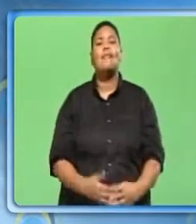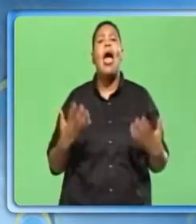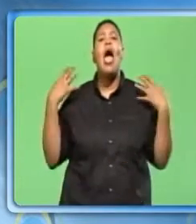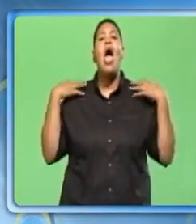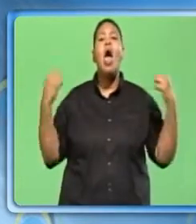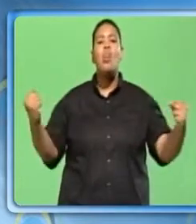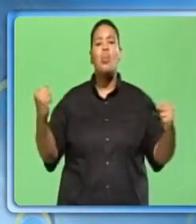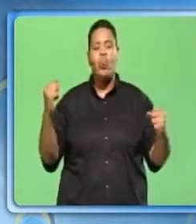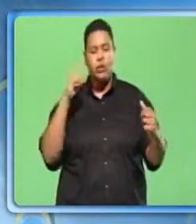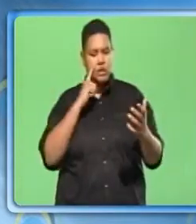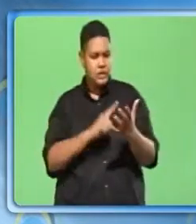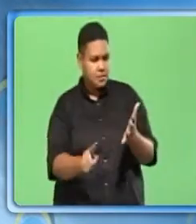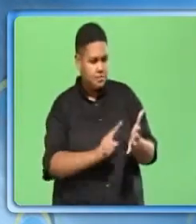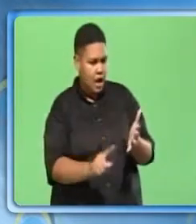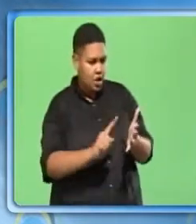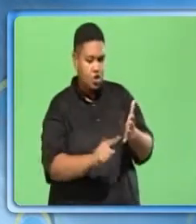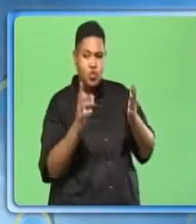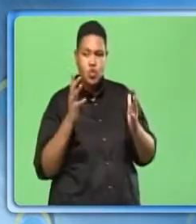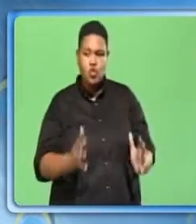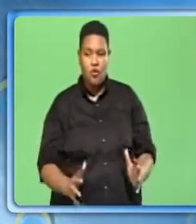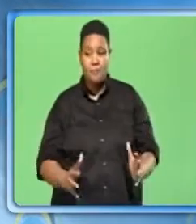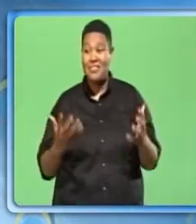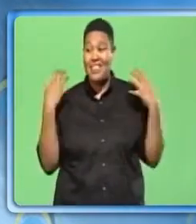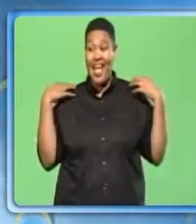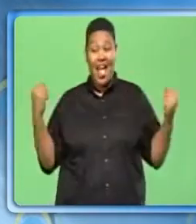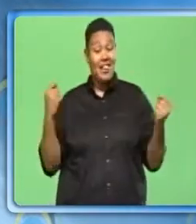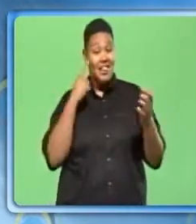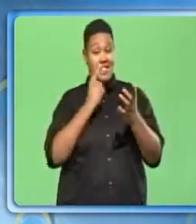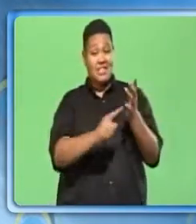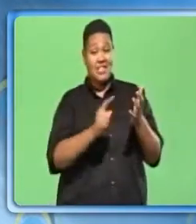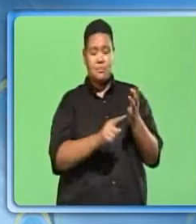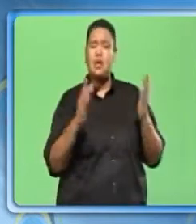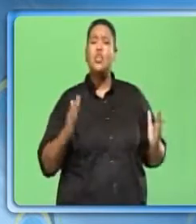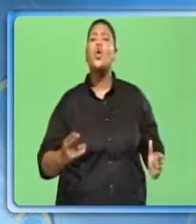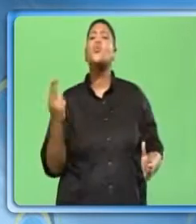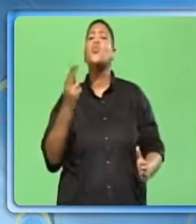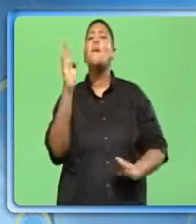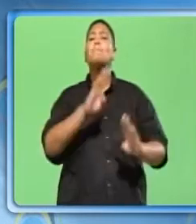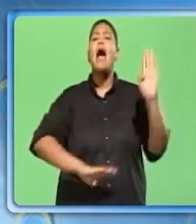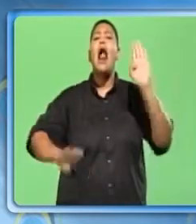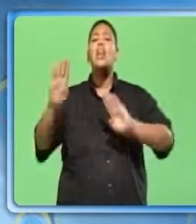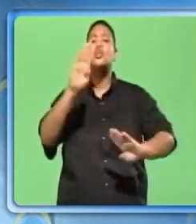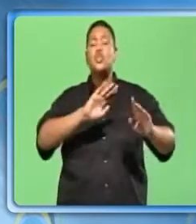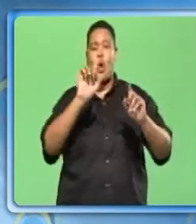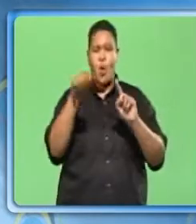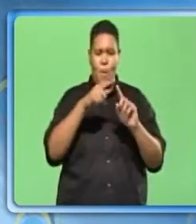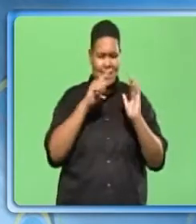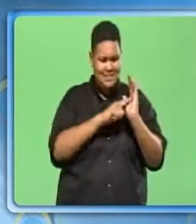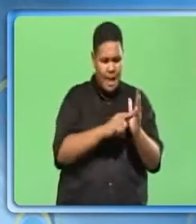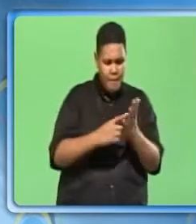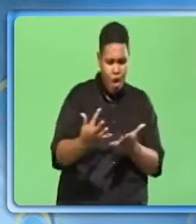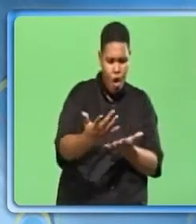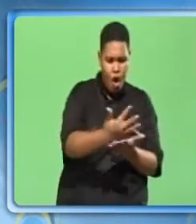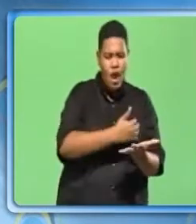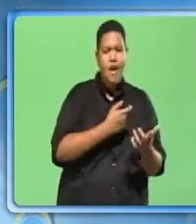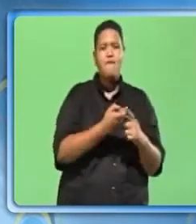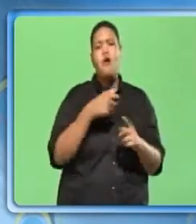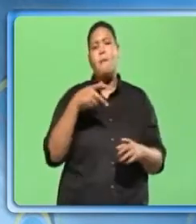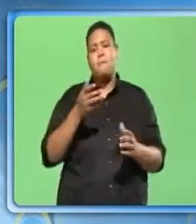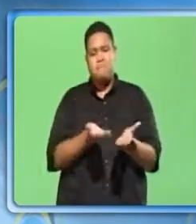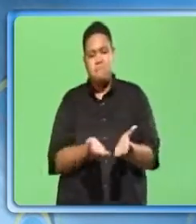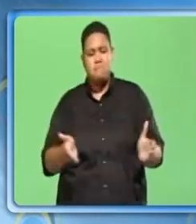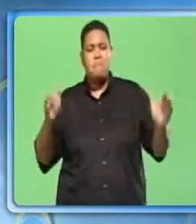Health inspector. The health inspector uses biology when samples are collected from